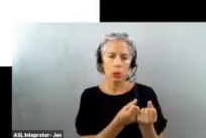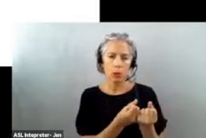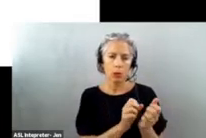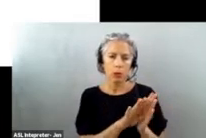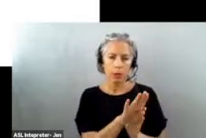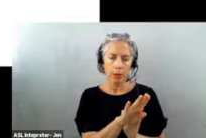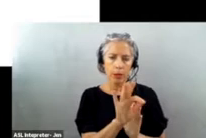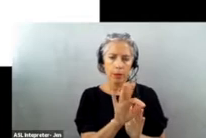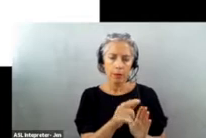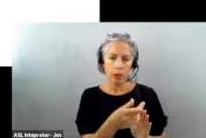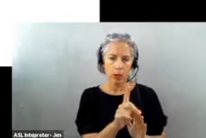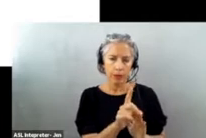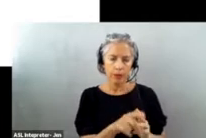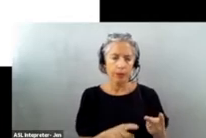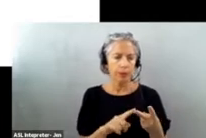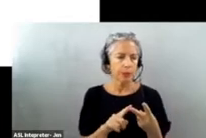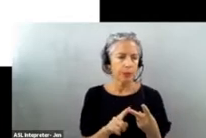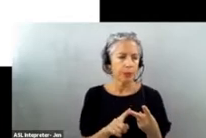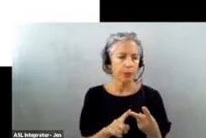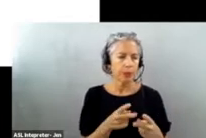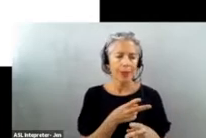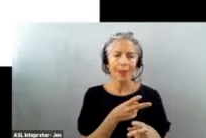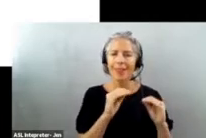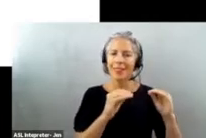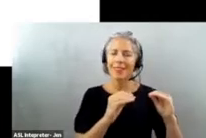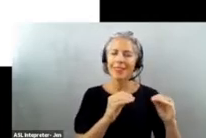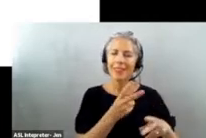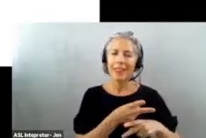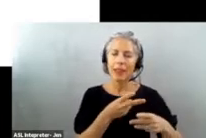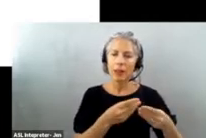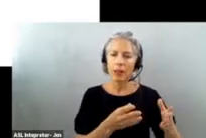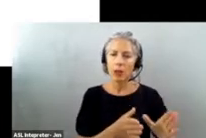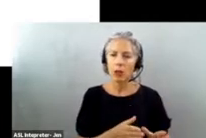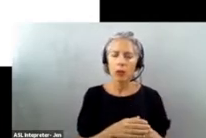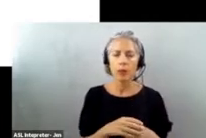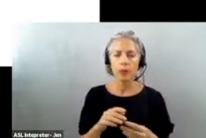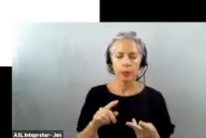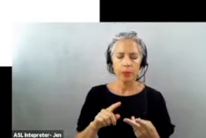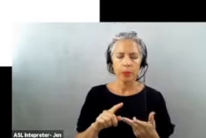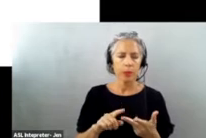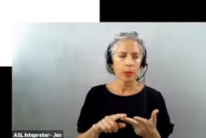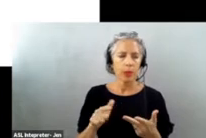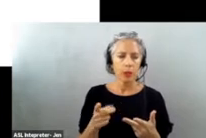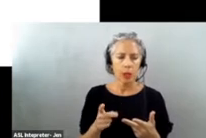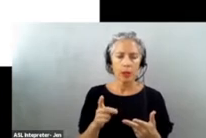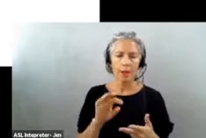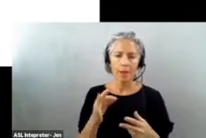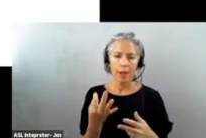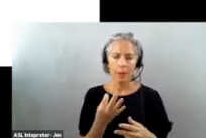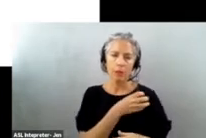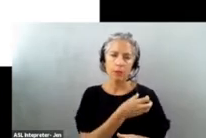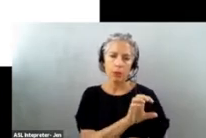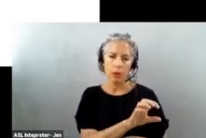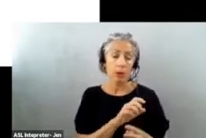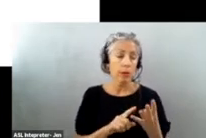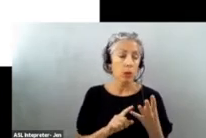of the child. Second is the caregiver education and training. And the third is child and family empowerment. And then the